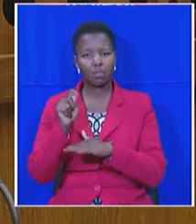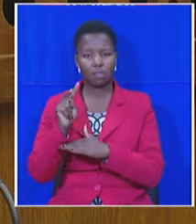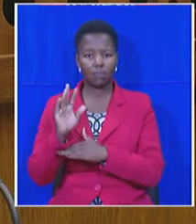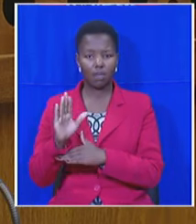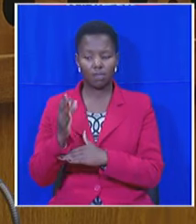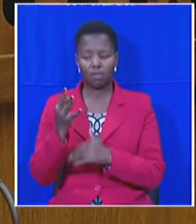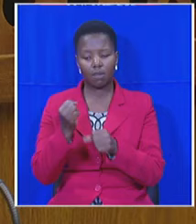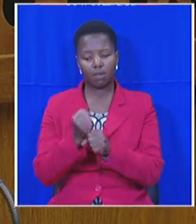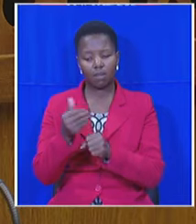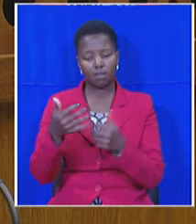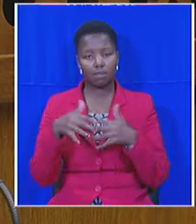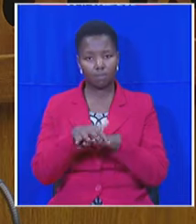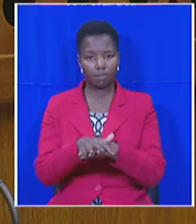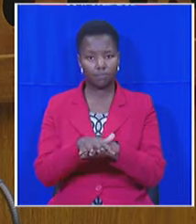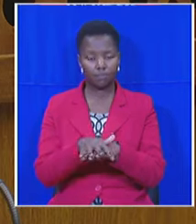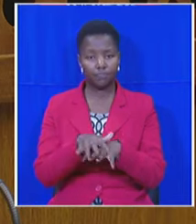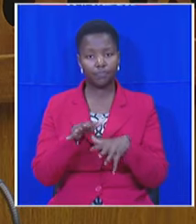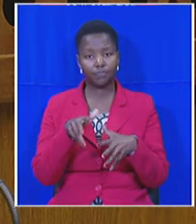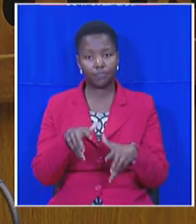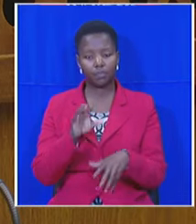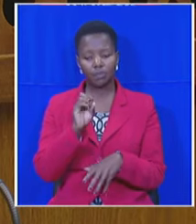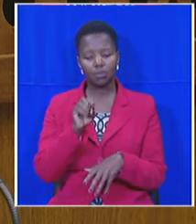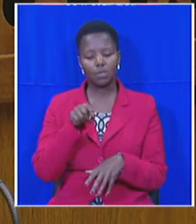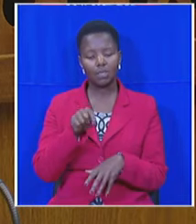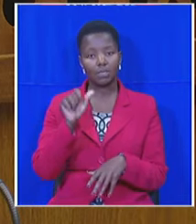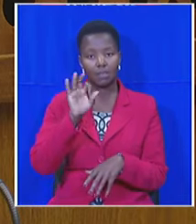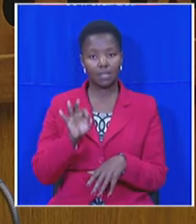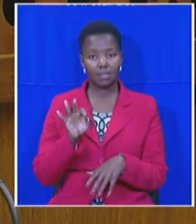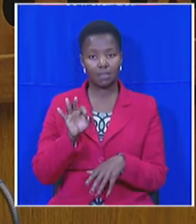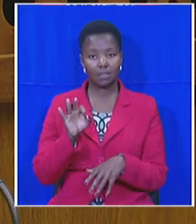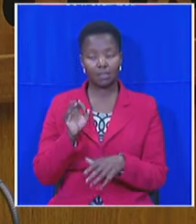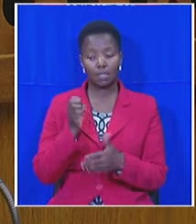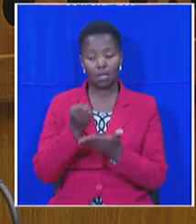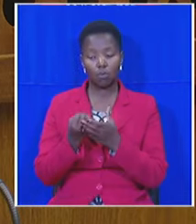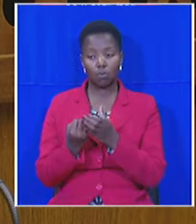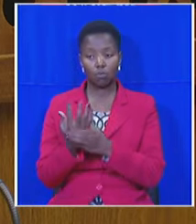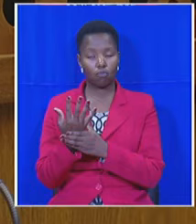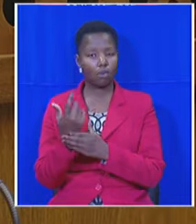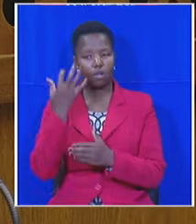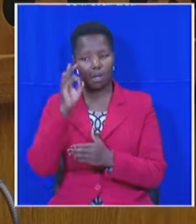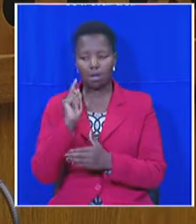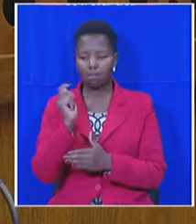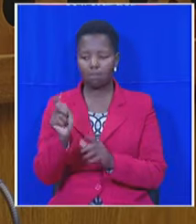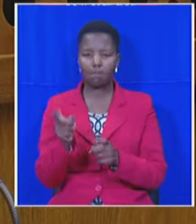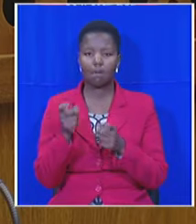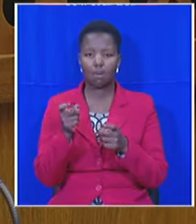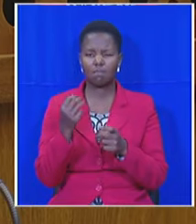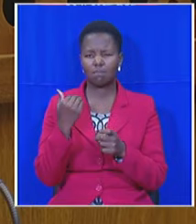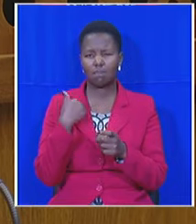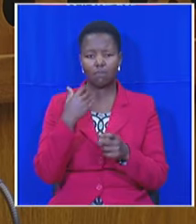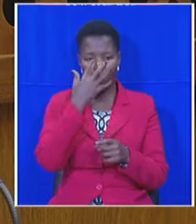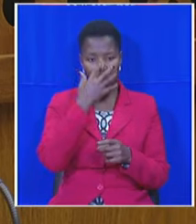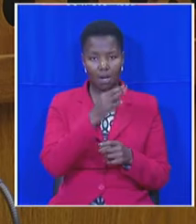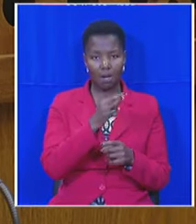with a 0.6% economic growth, the state can't fund this. But public-private partnerships, as outlined in the National Development